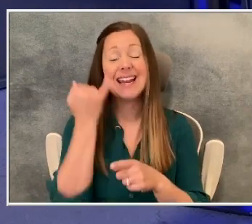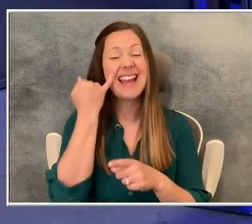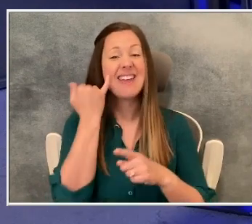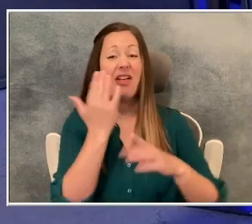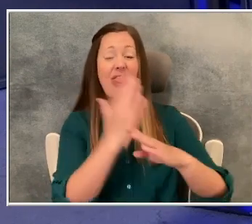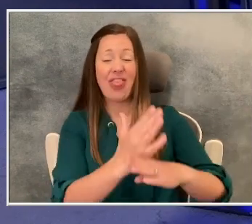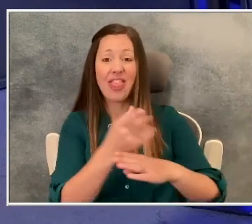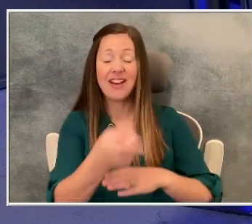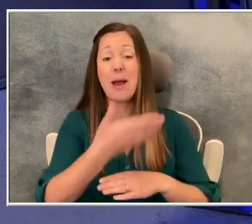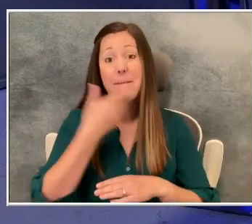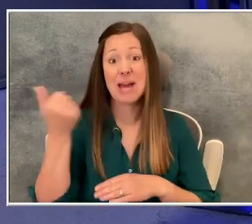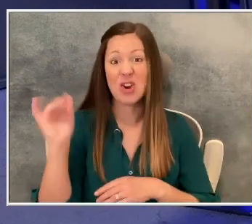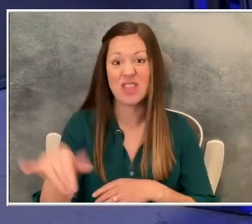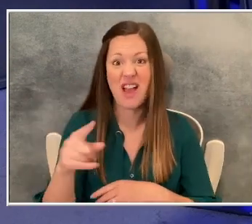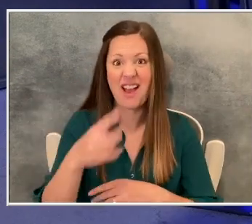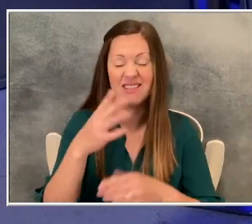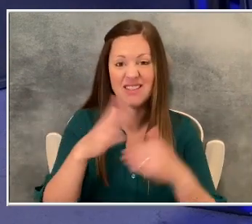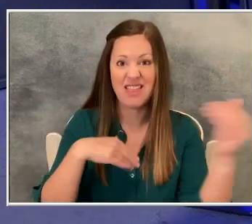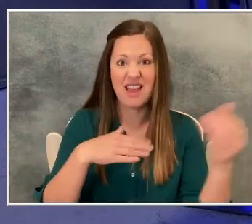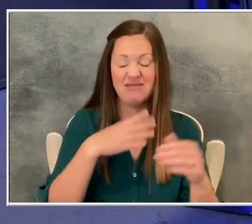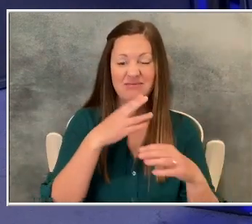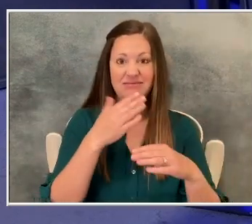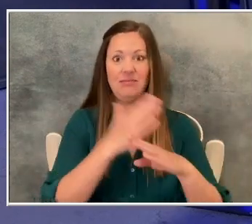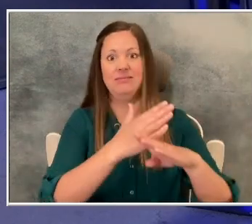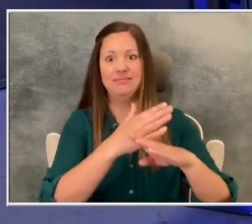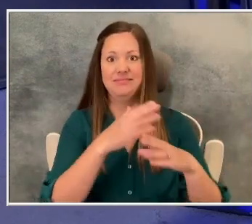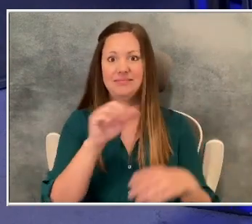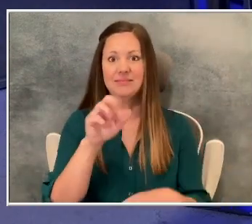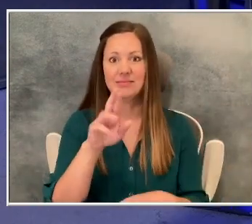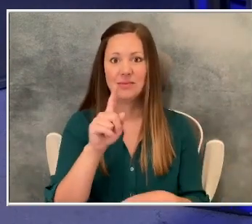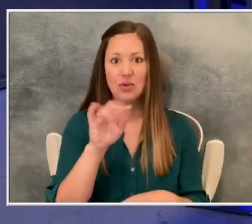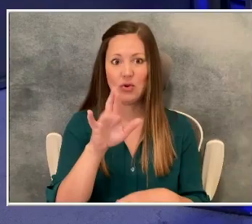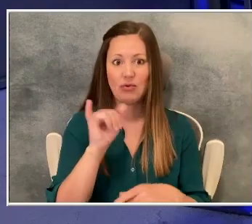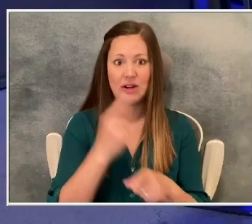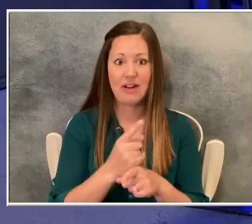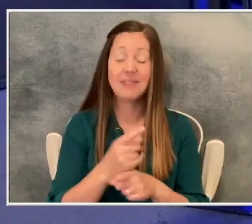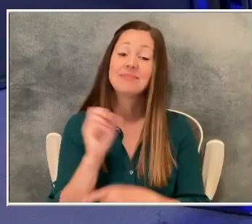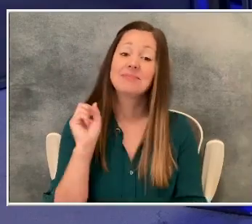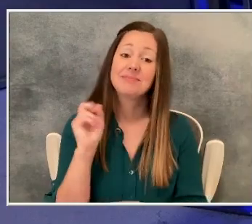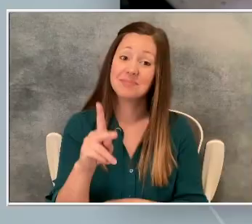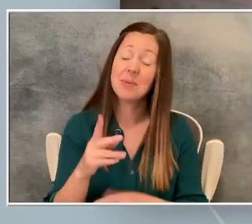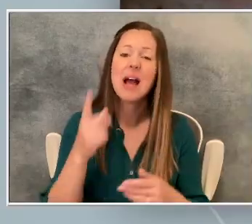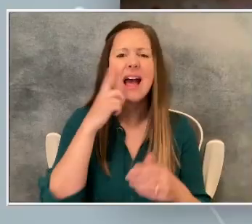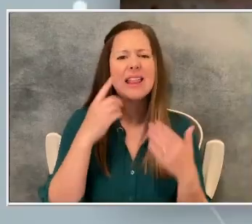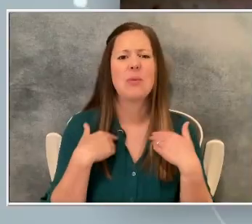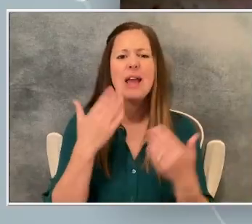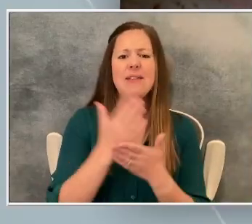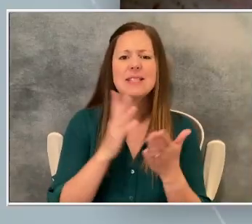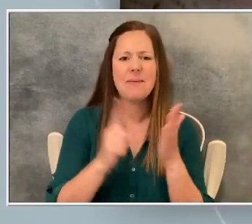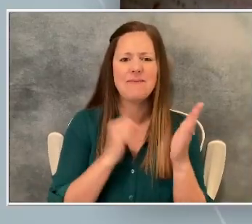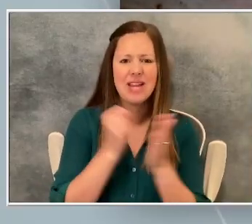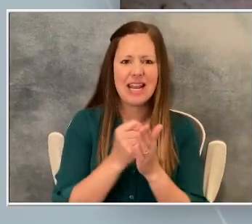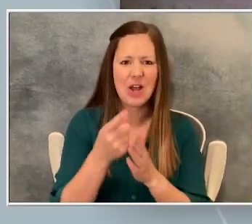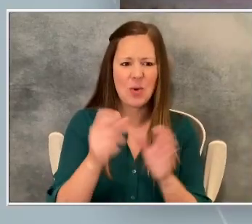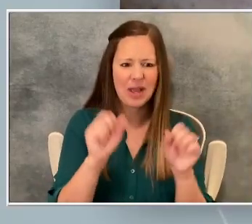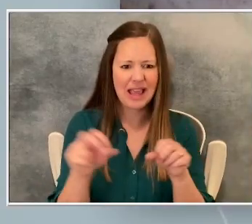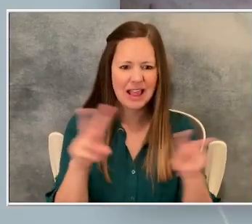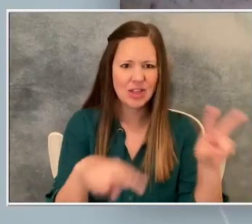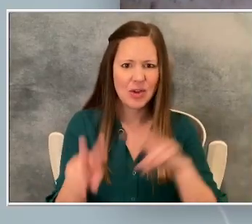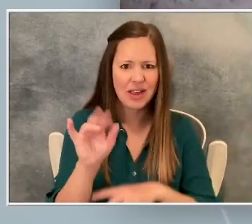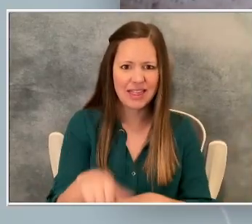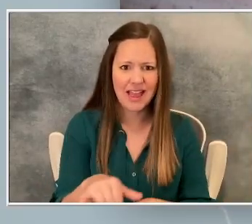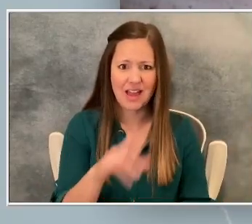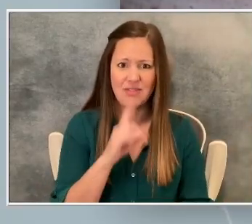time, right? Yes, so absolutely. That's a big challenge, I think. Okay, well, I think we have some video of this surgery. If we could take a look at that, it's pretty